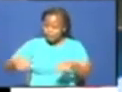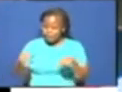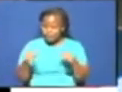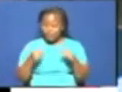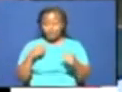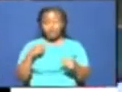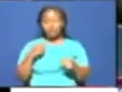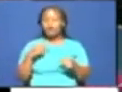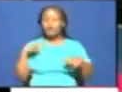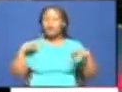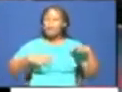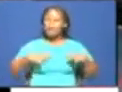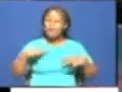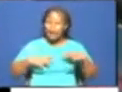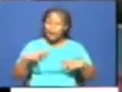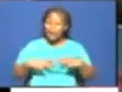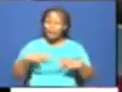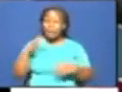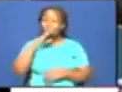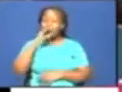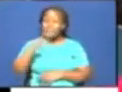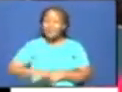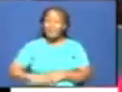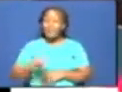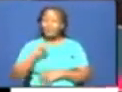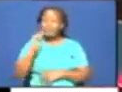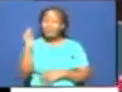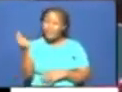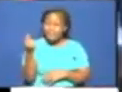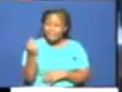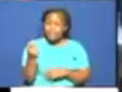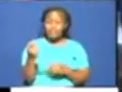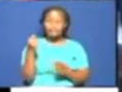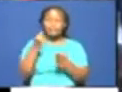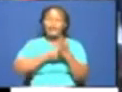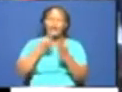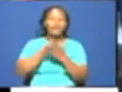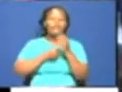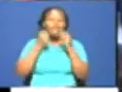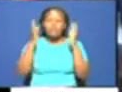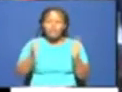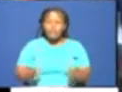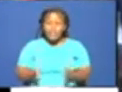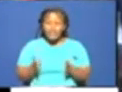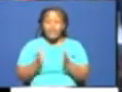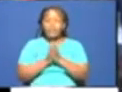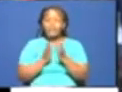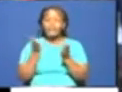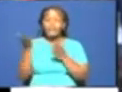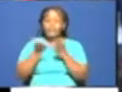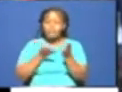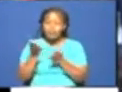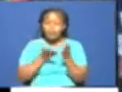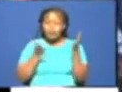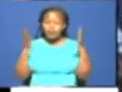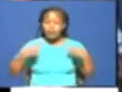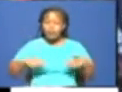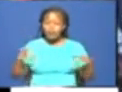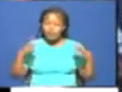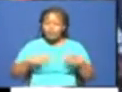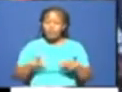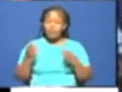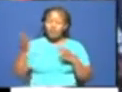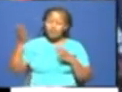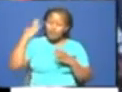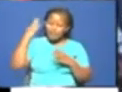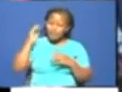son of Kenya, a liberation fighter, and a servant of the people for the last 50